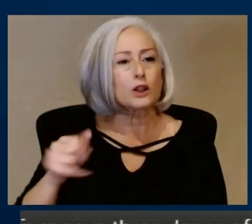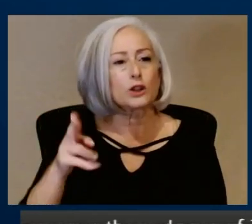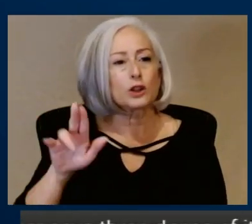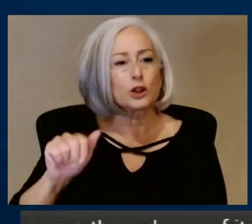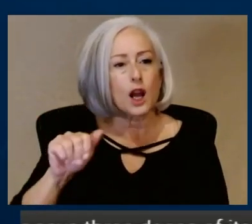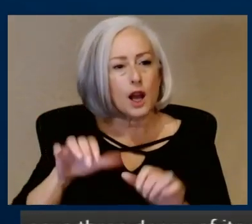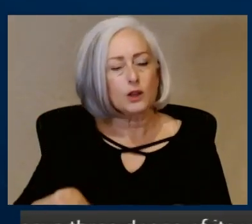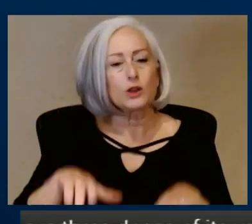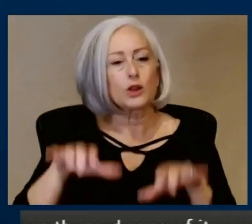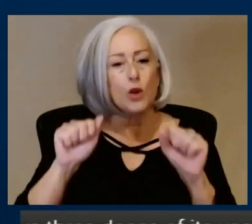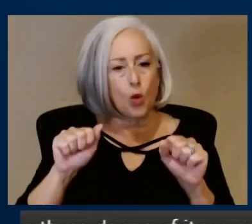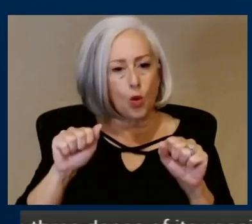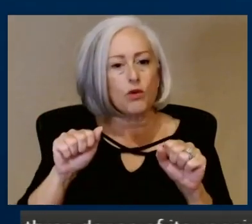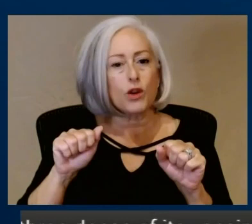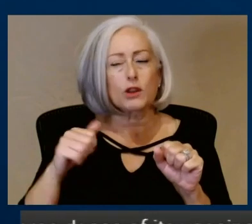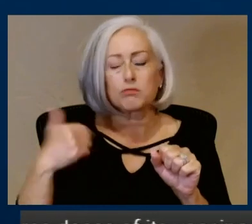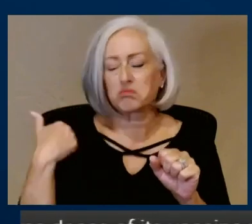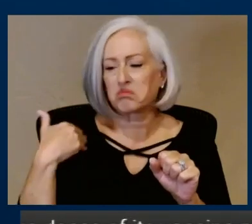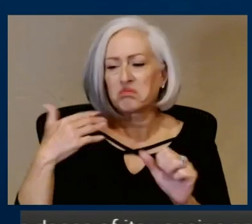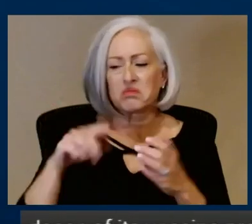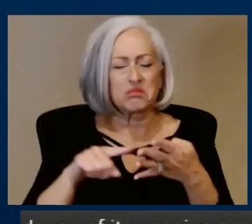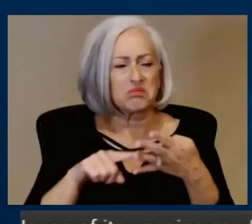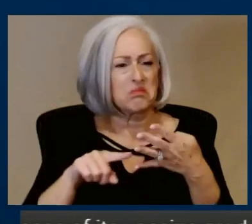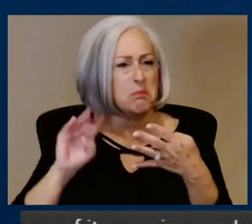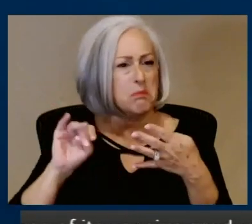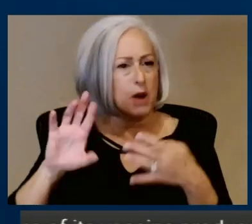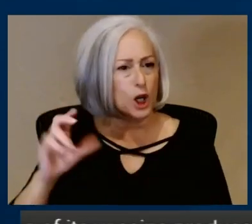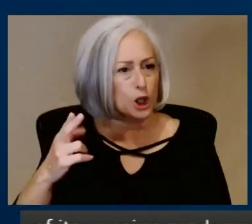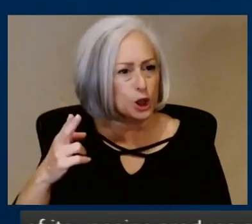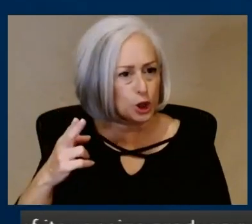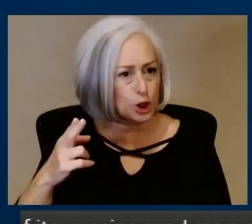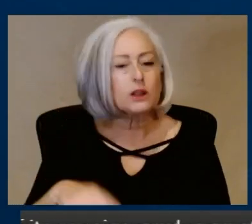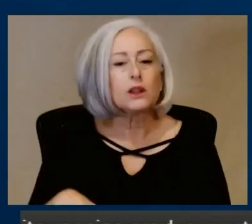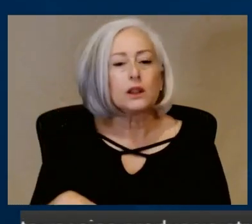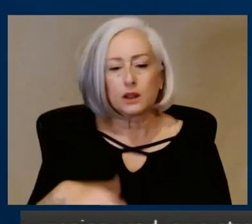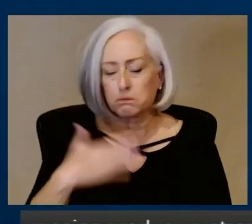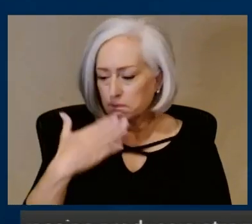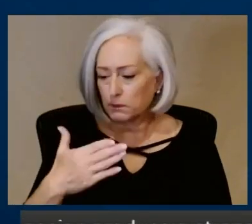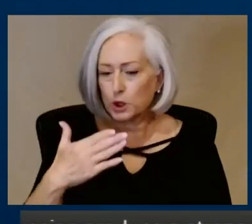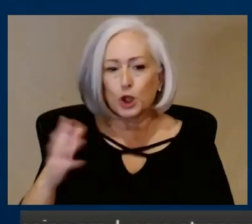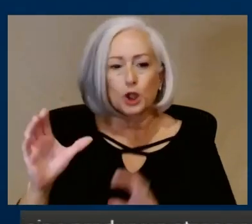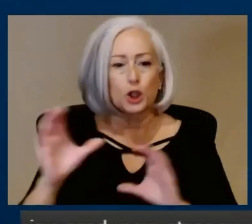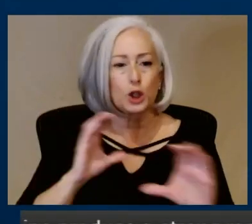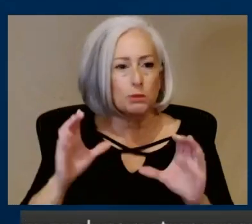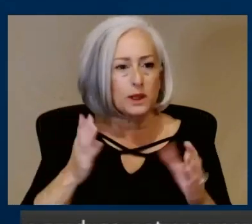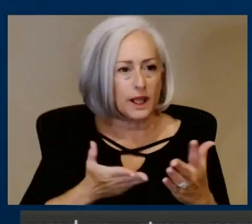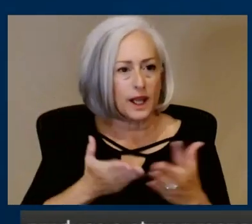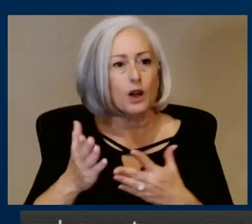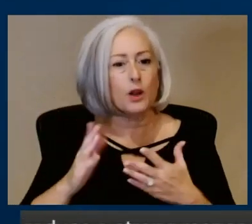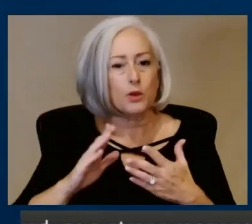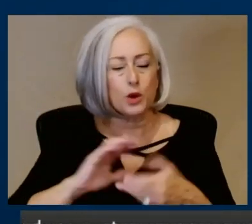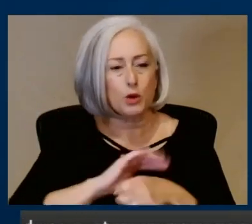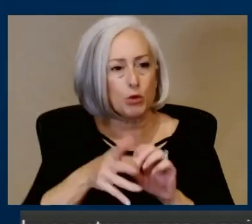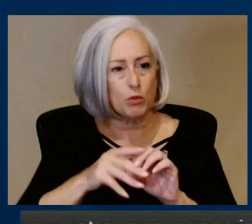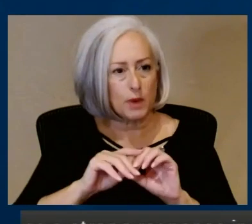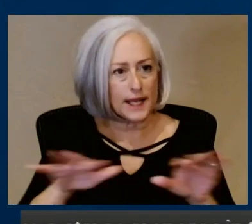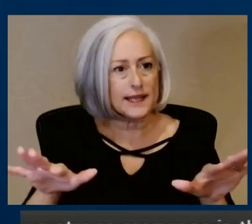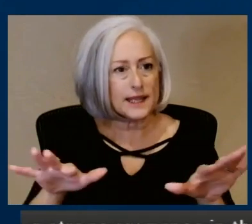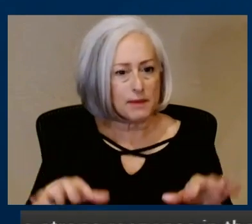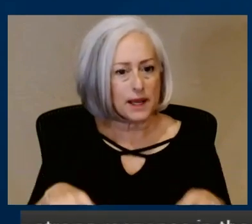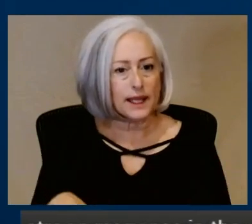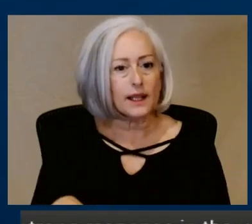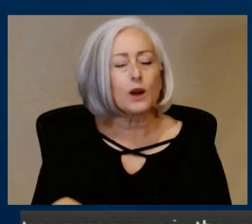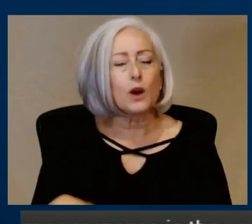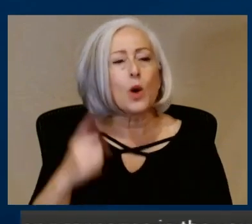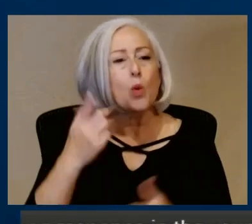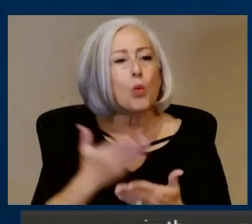March. And he has been a very important science communicator throughout the span of the pandemic. And one thing that he kind of pivoted with